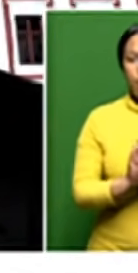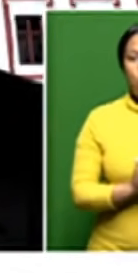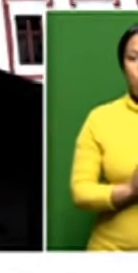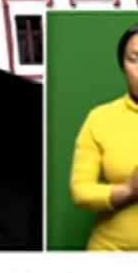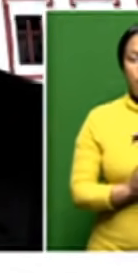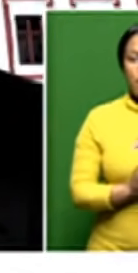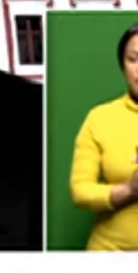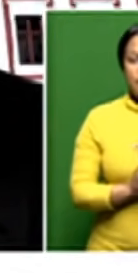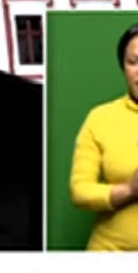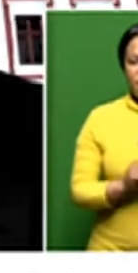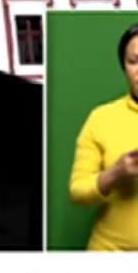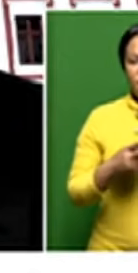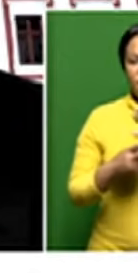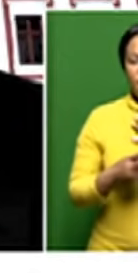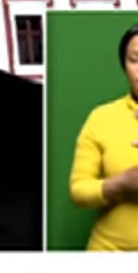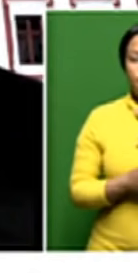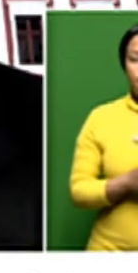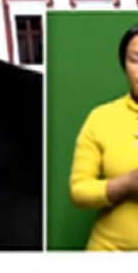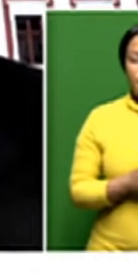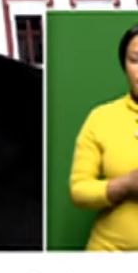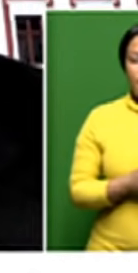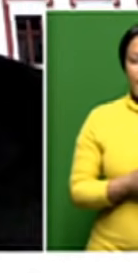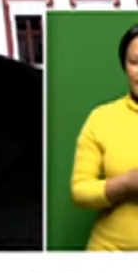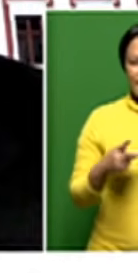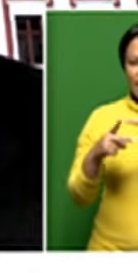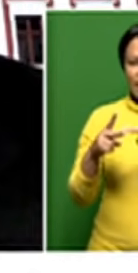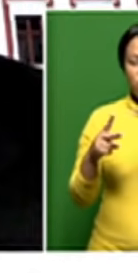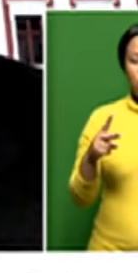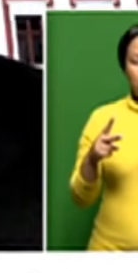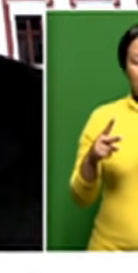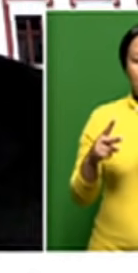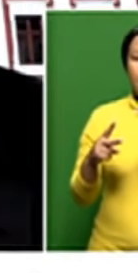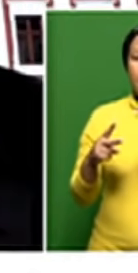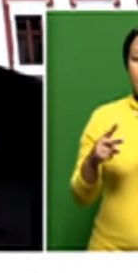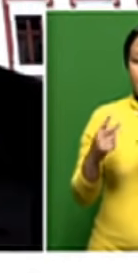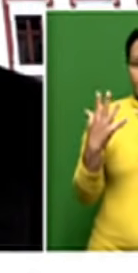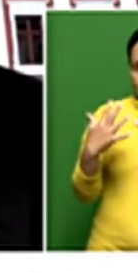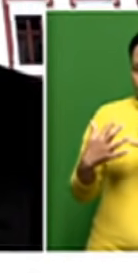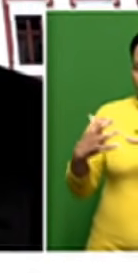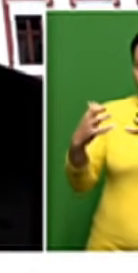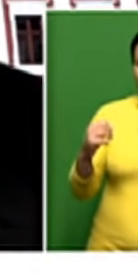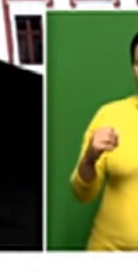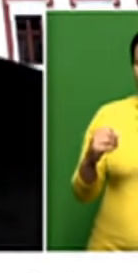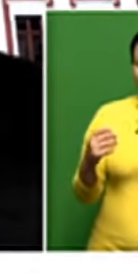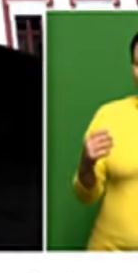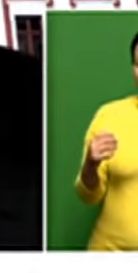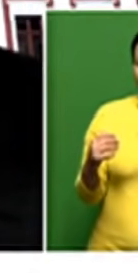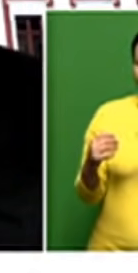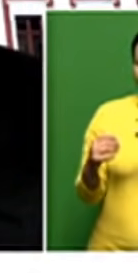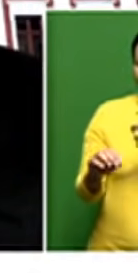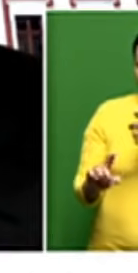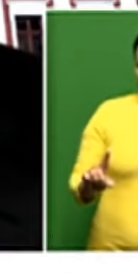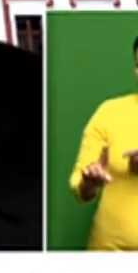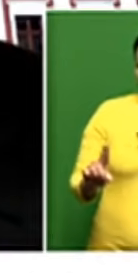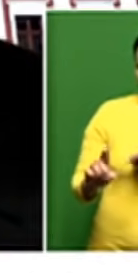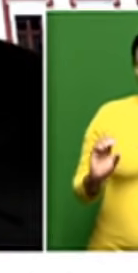Dikeledi Bagadzi are anything to go by, the country has heard that Parliament really does not have the necessary teeth to actually act.